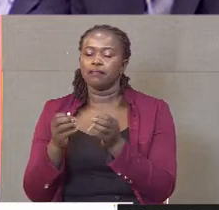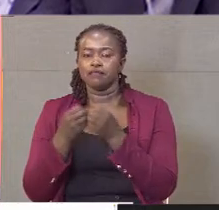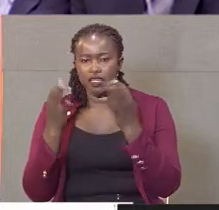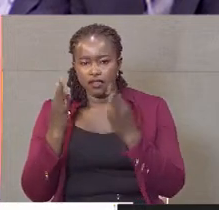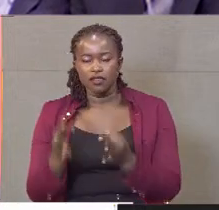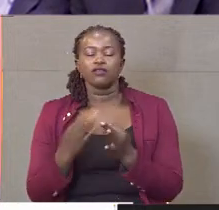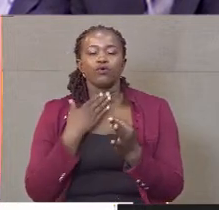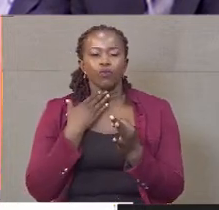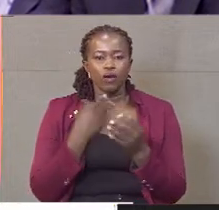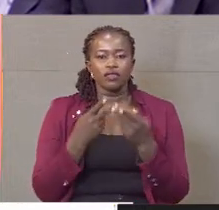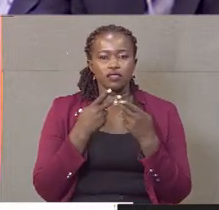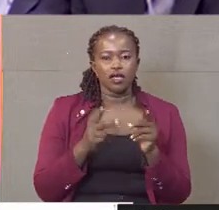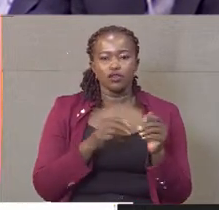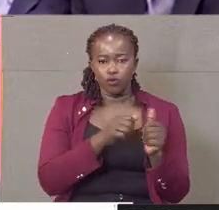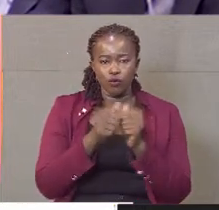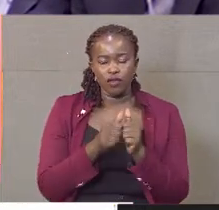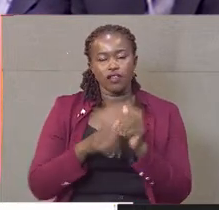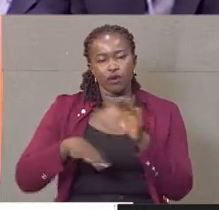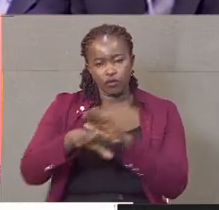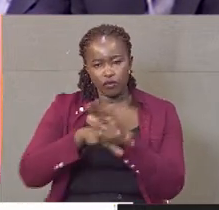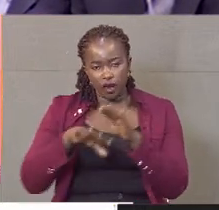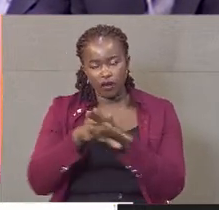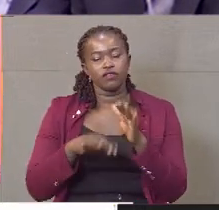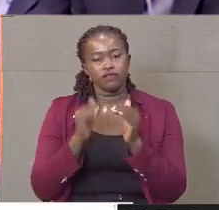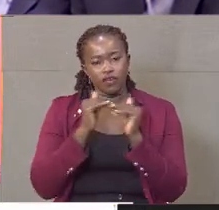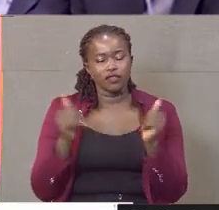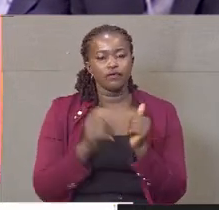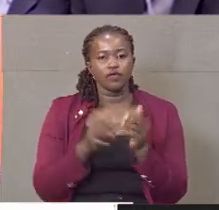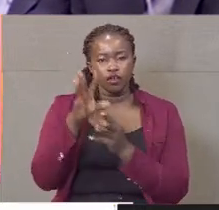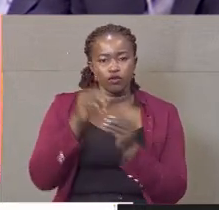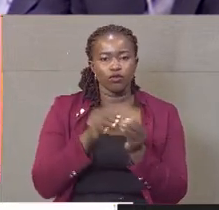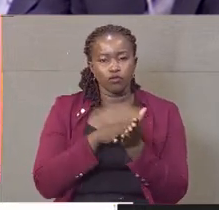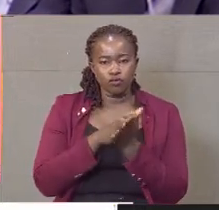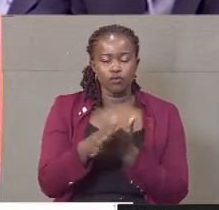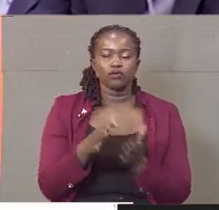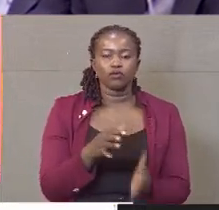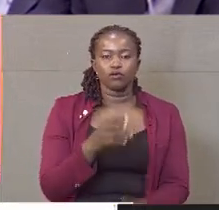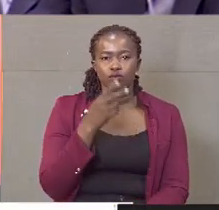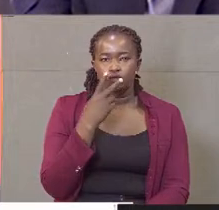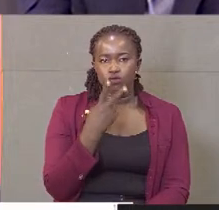start with the groundbreaking in phases. The total cost, right, Honorable Speaker, is about